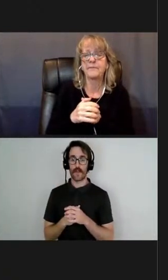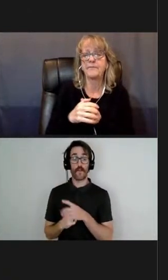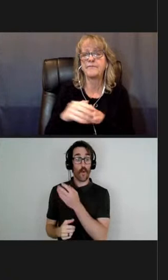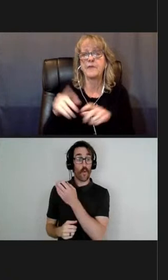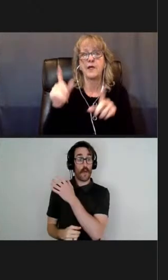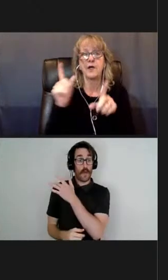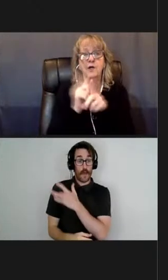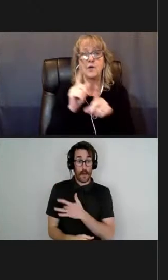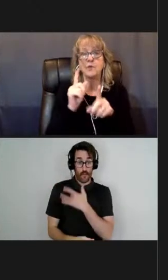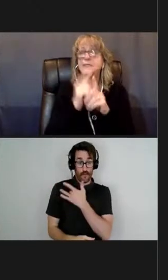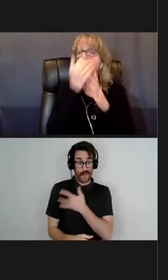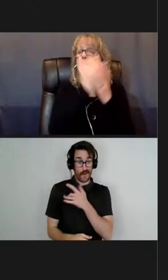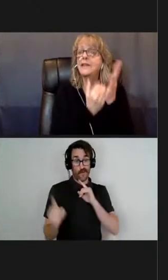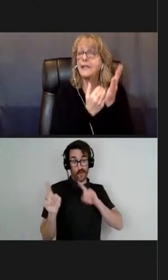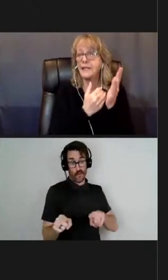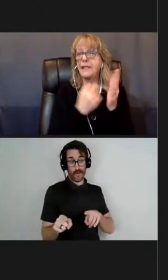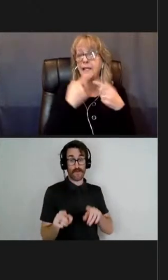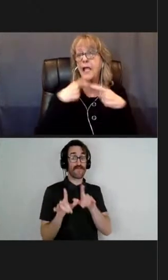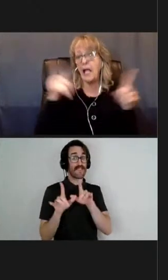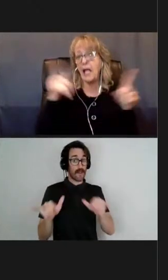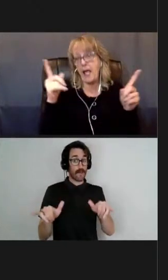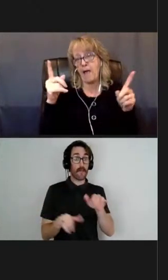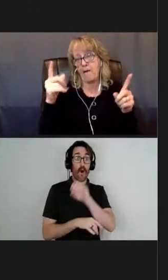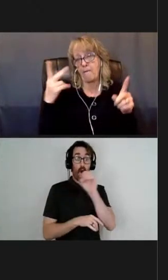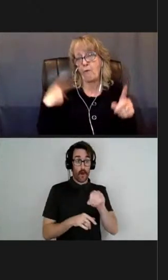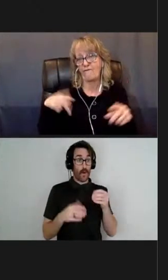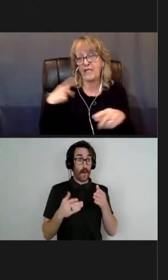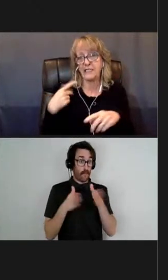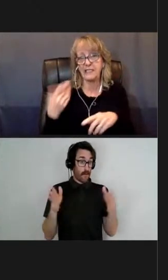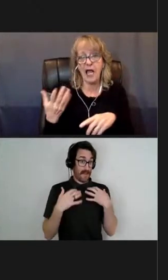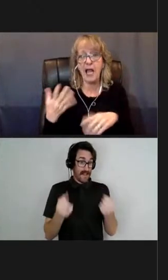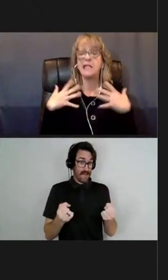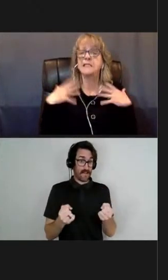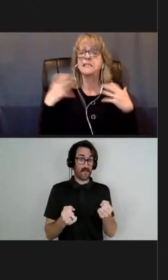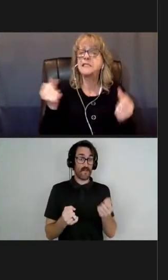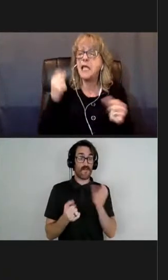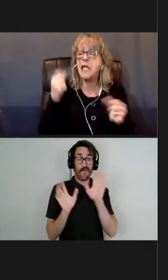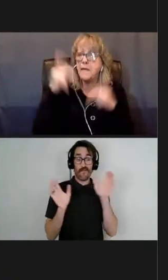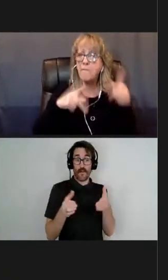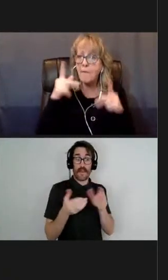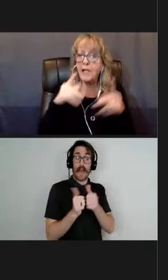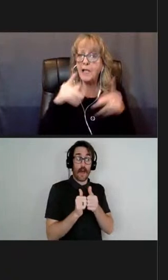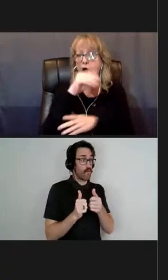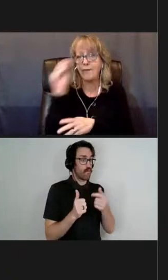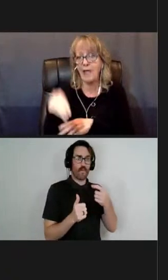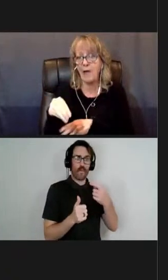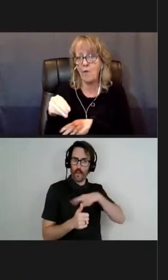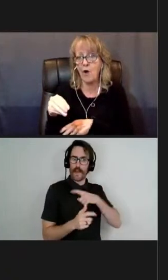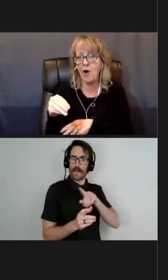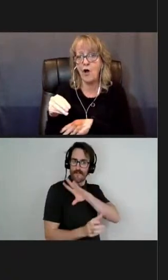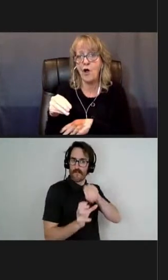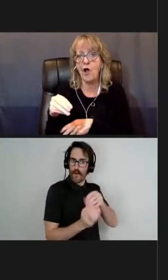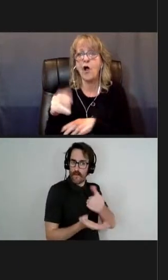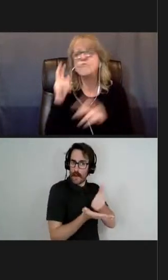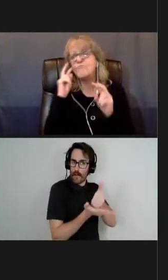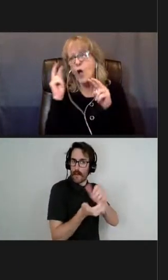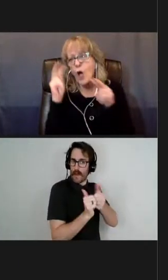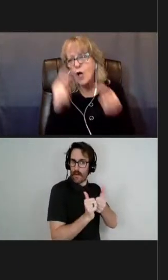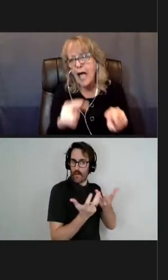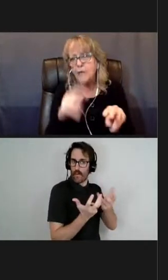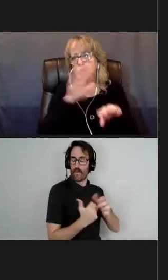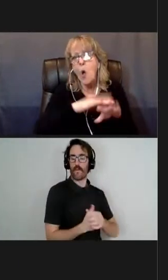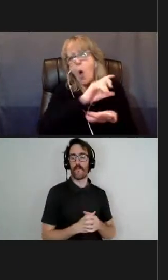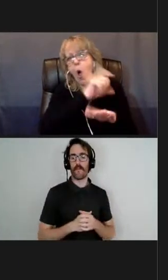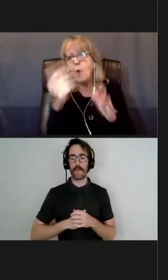at Ottawa Public Health, other parts of where we can contribute. So one of the